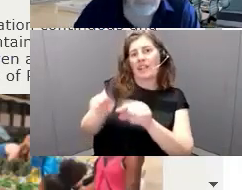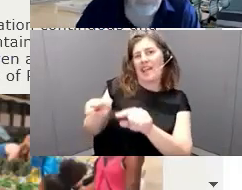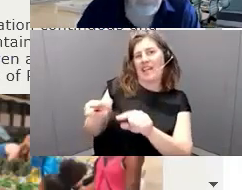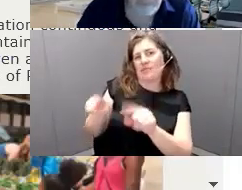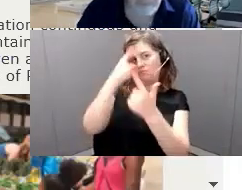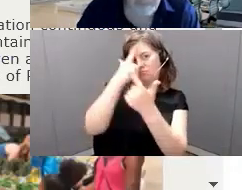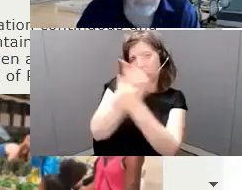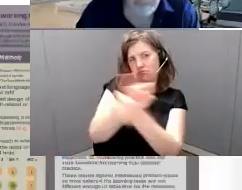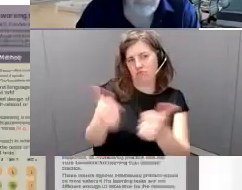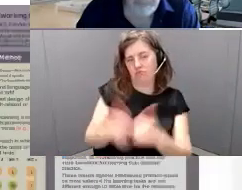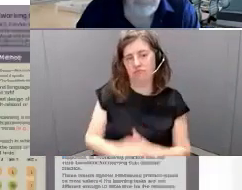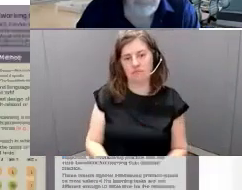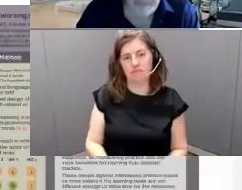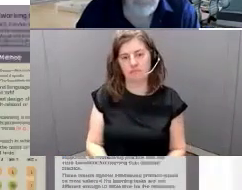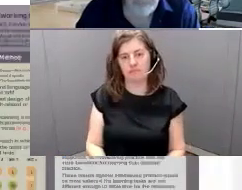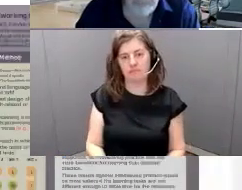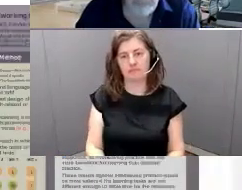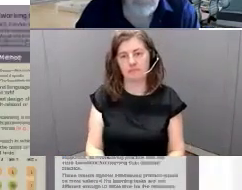want.